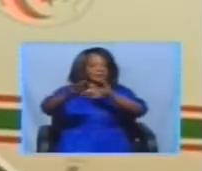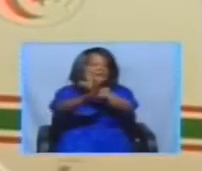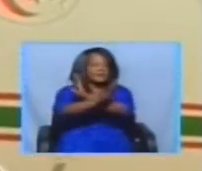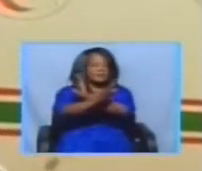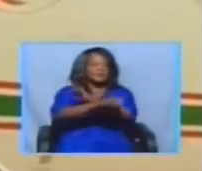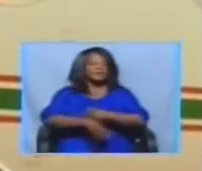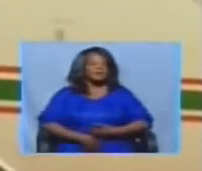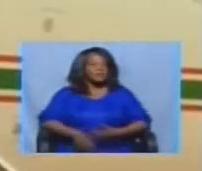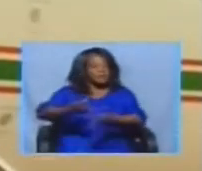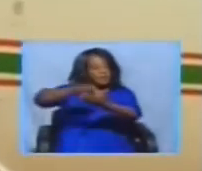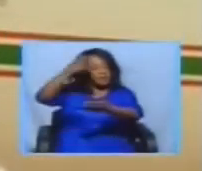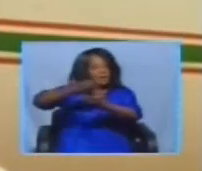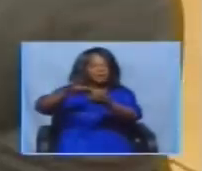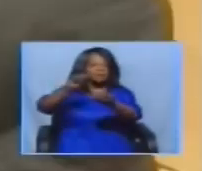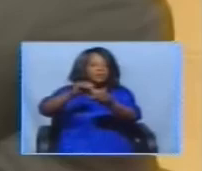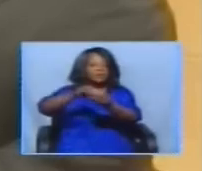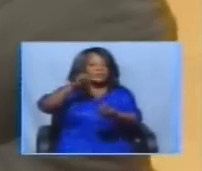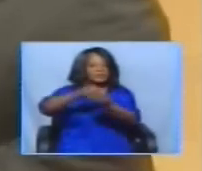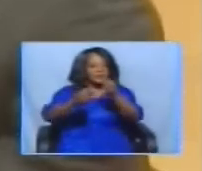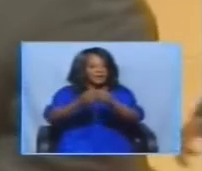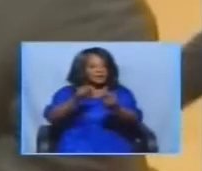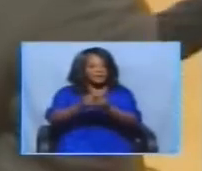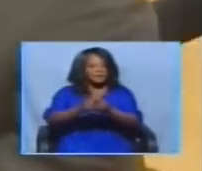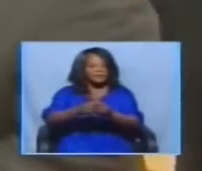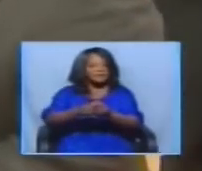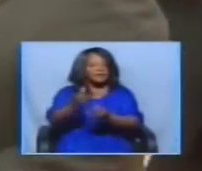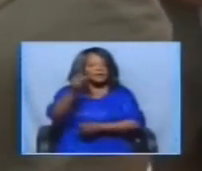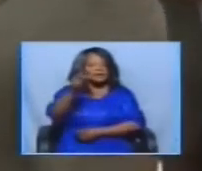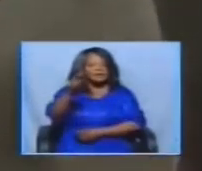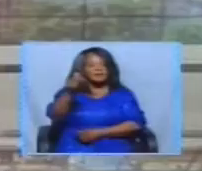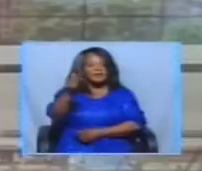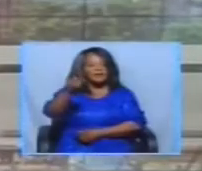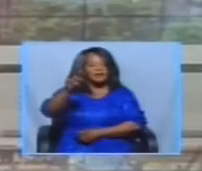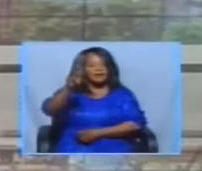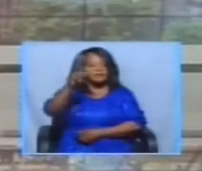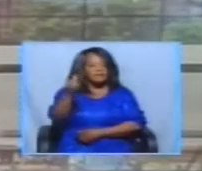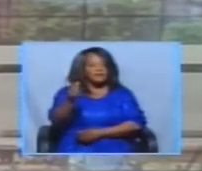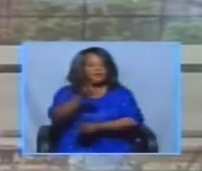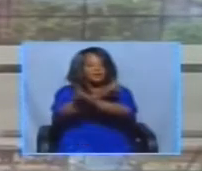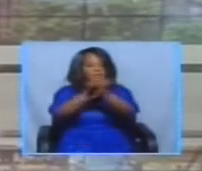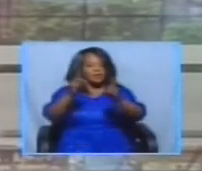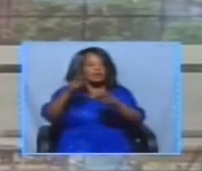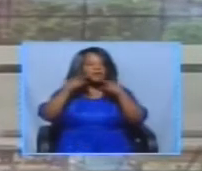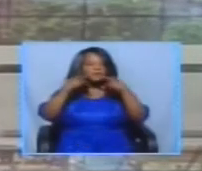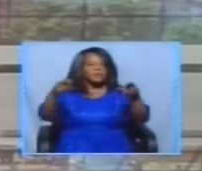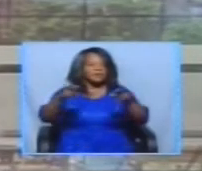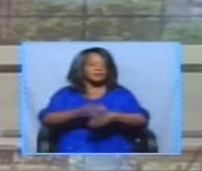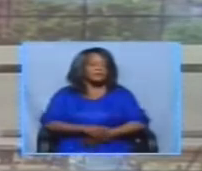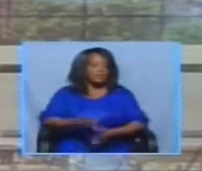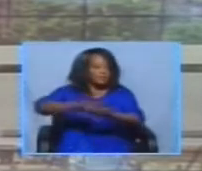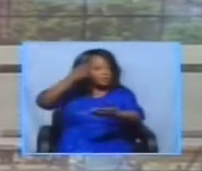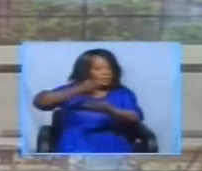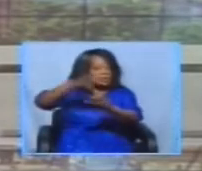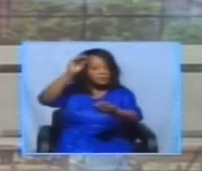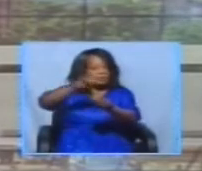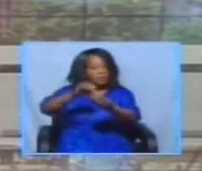to learn more about the challenges in the Sahrawi Arab Democratic Republic. Zambia, as part of the AU Security Council, will look